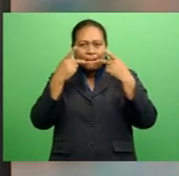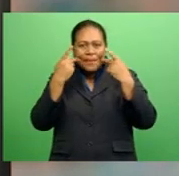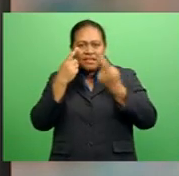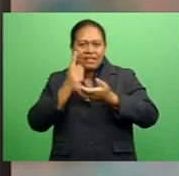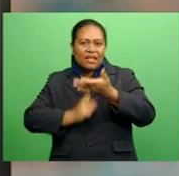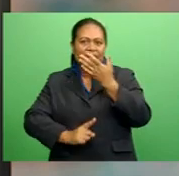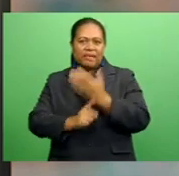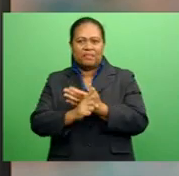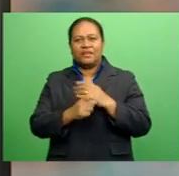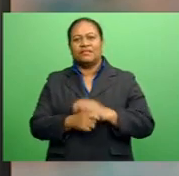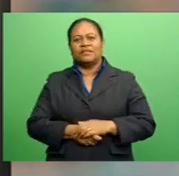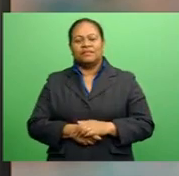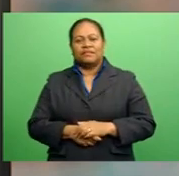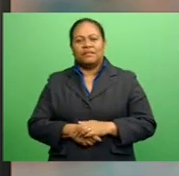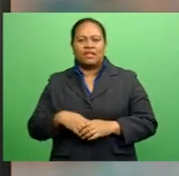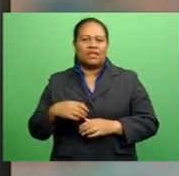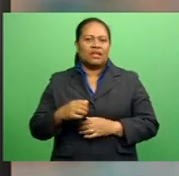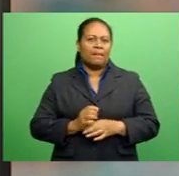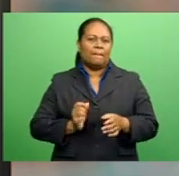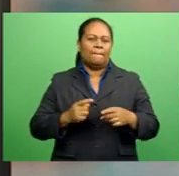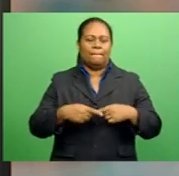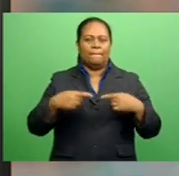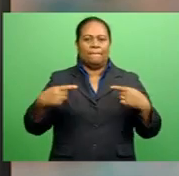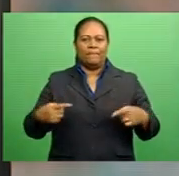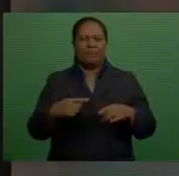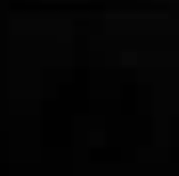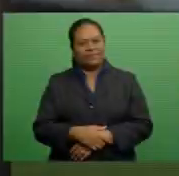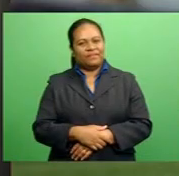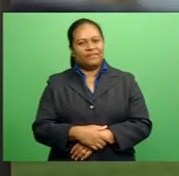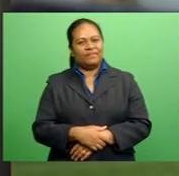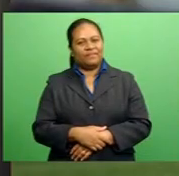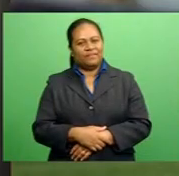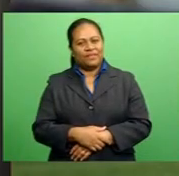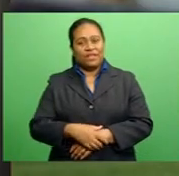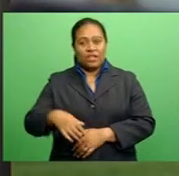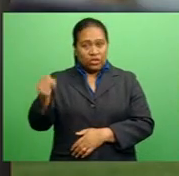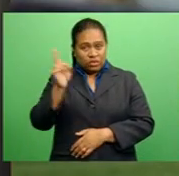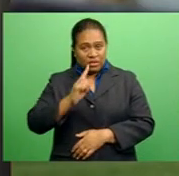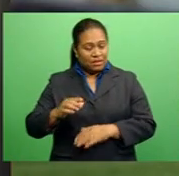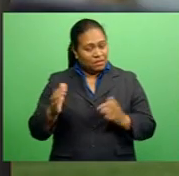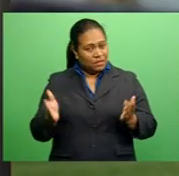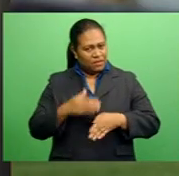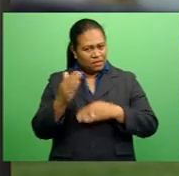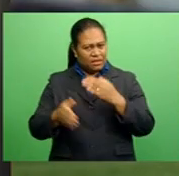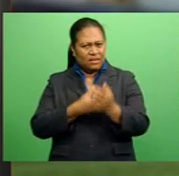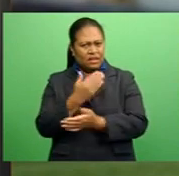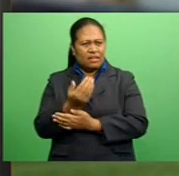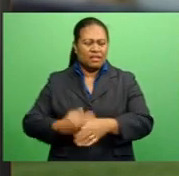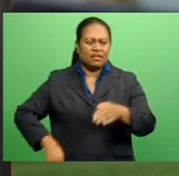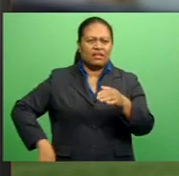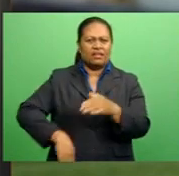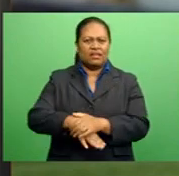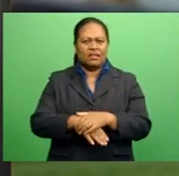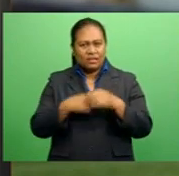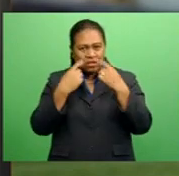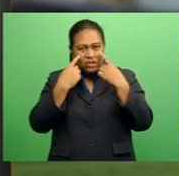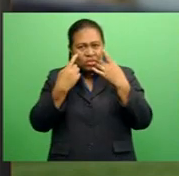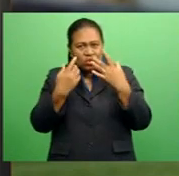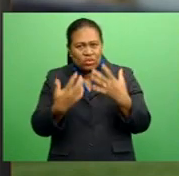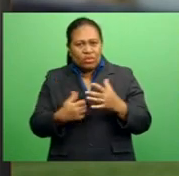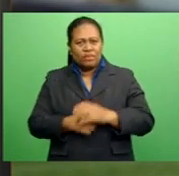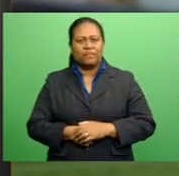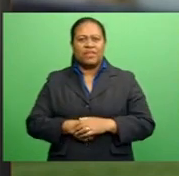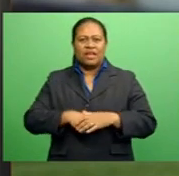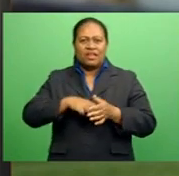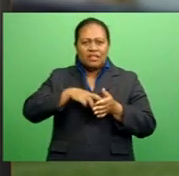in a pre-season match against Mike Asibo and the Eagles. In today's play of the day, the kick that sparked a bit of controversy in the Super